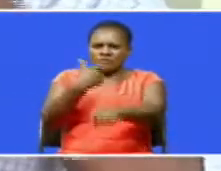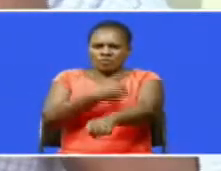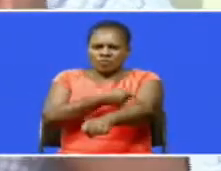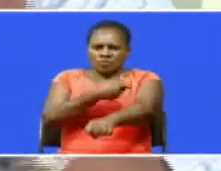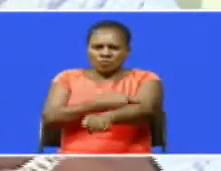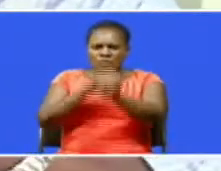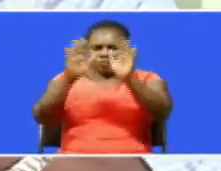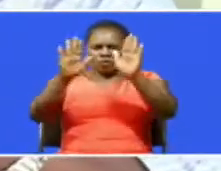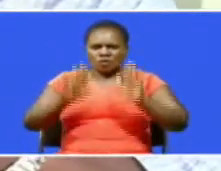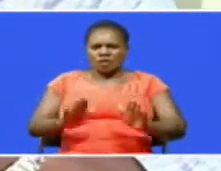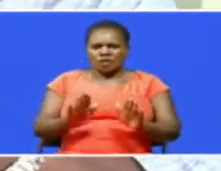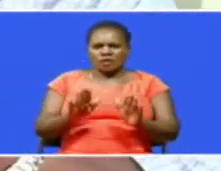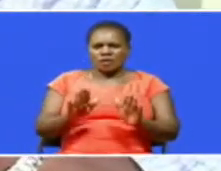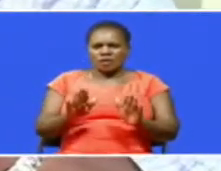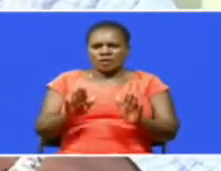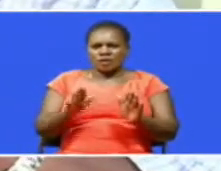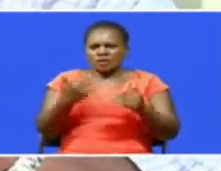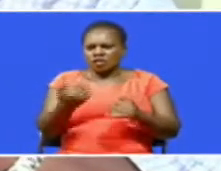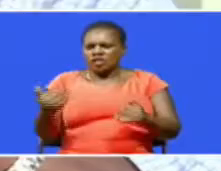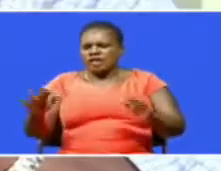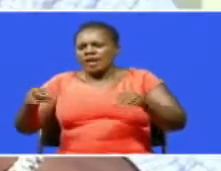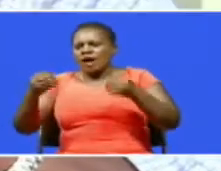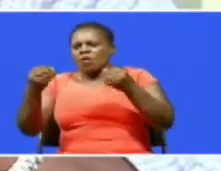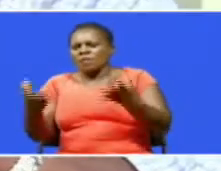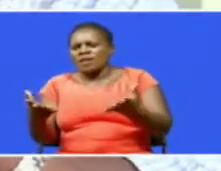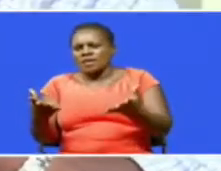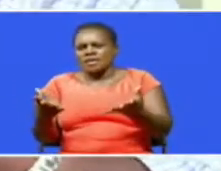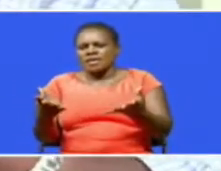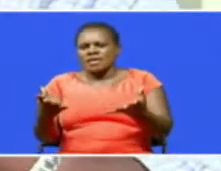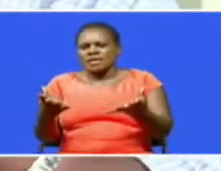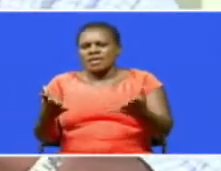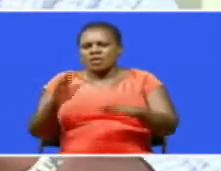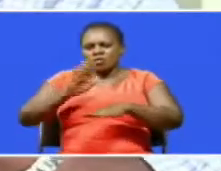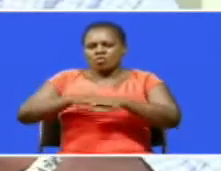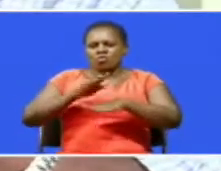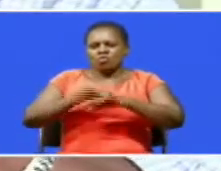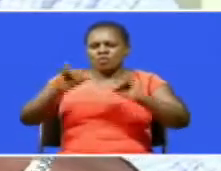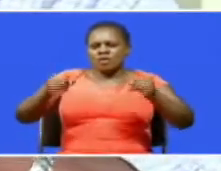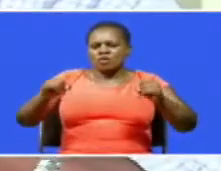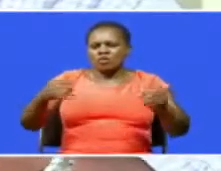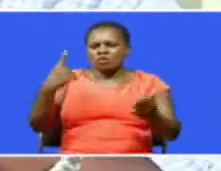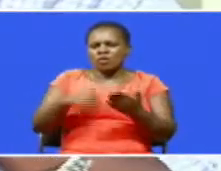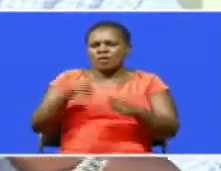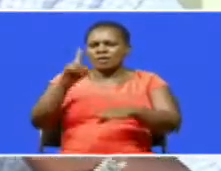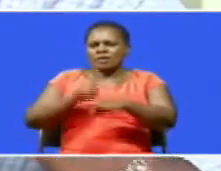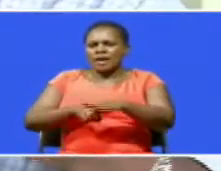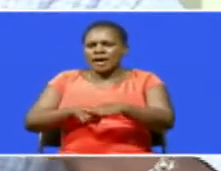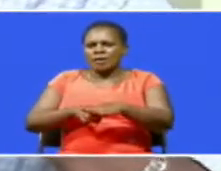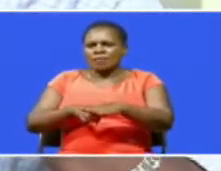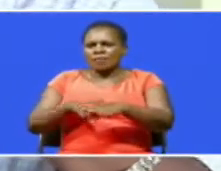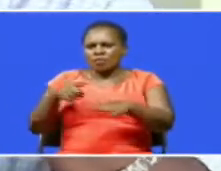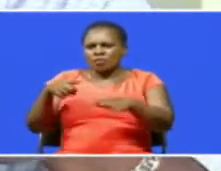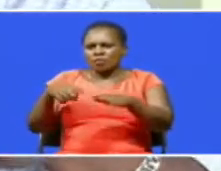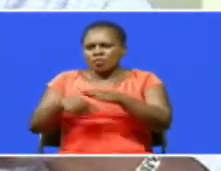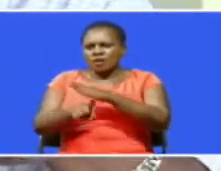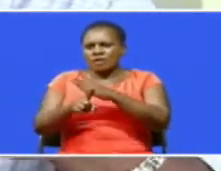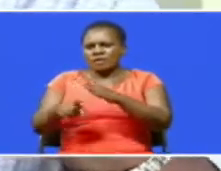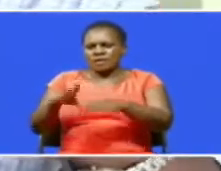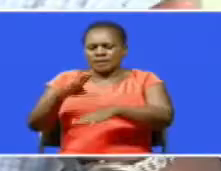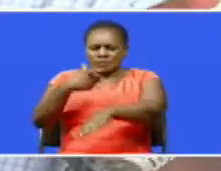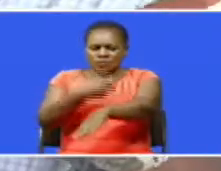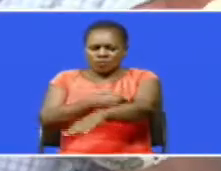important. What is the total number of children that need these vaccines? And the good news is that once you've gotten your complement of